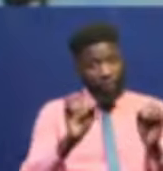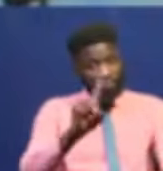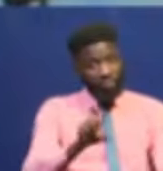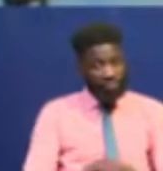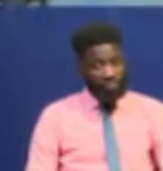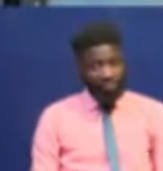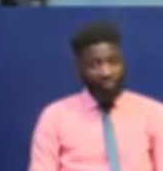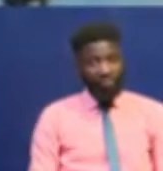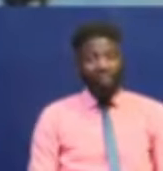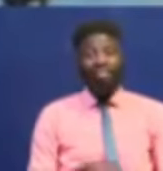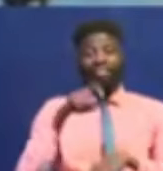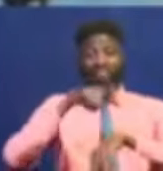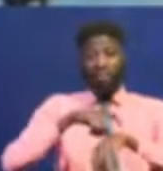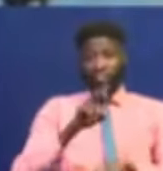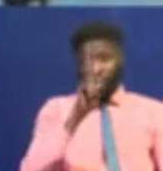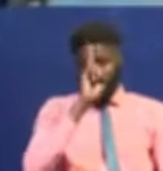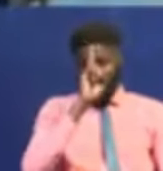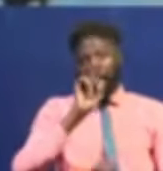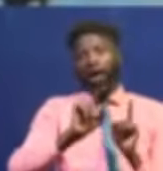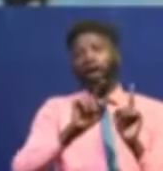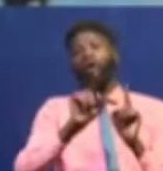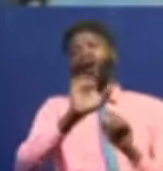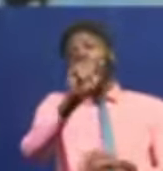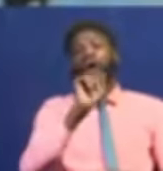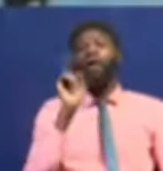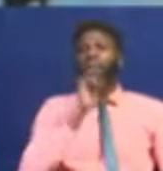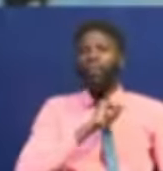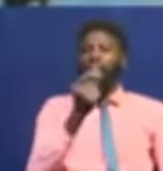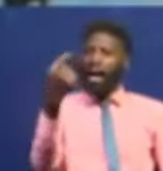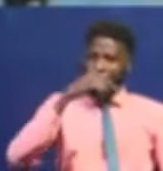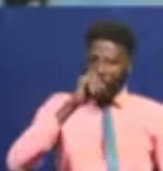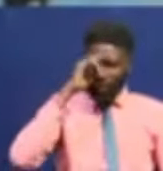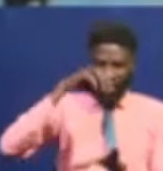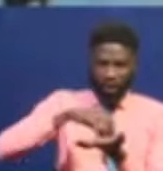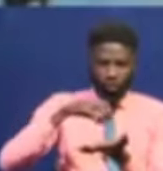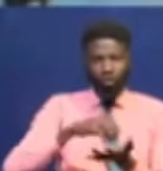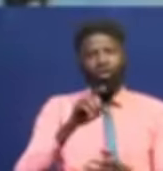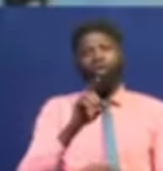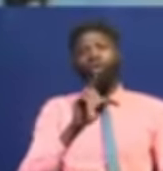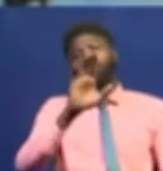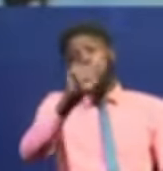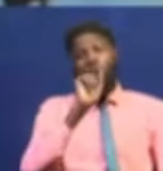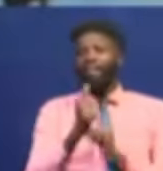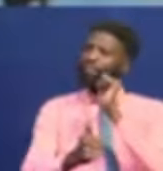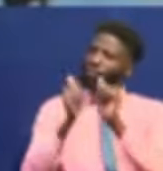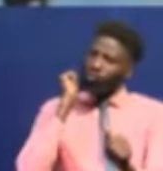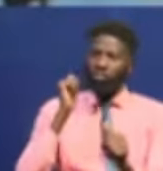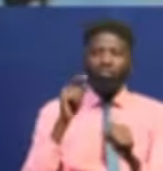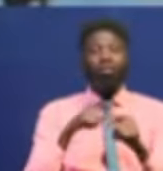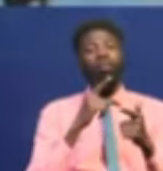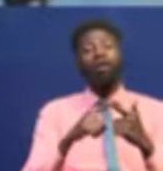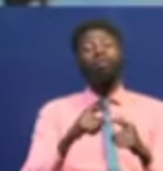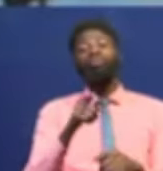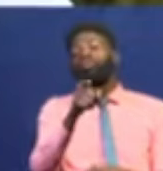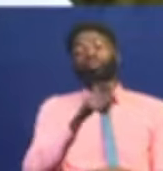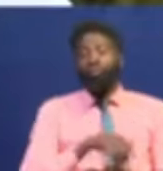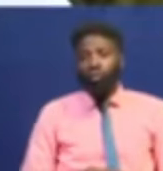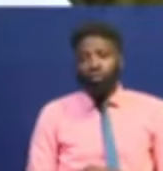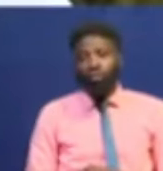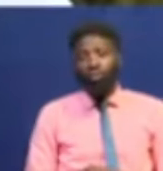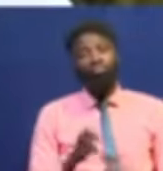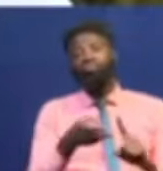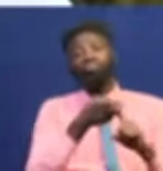When the police come to arrest you after they have summoned you and you didn't show up, is that an abduction? So let's have this as a